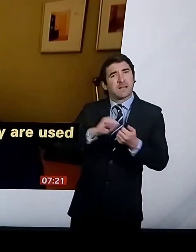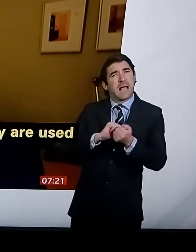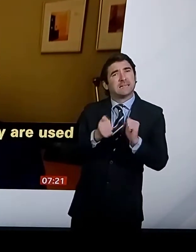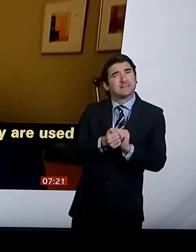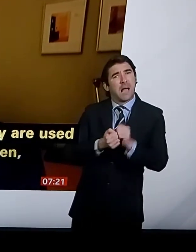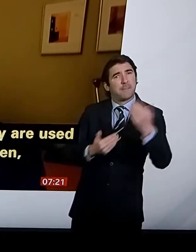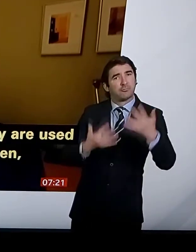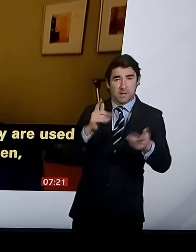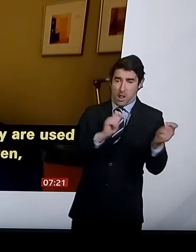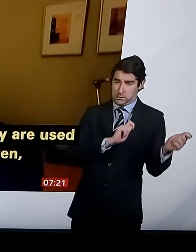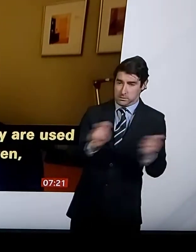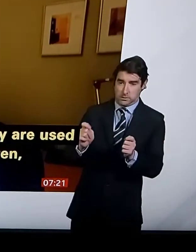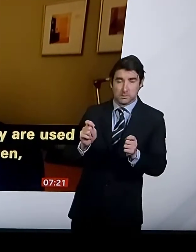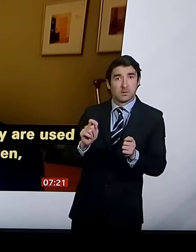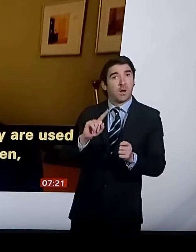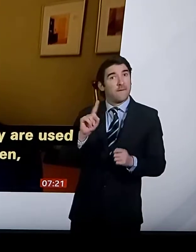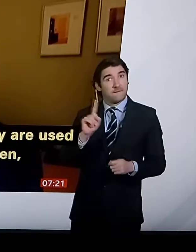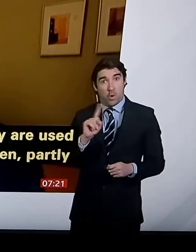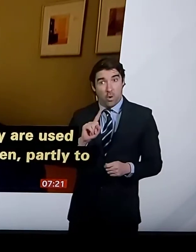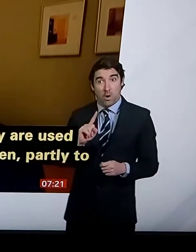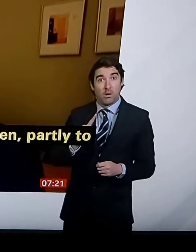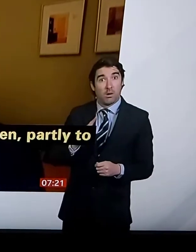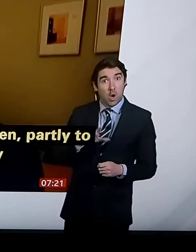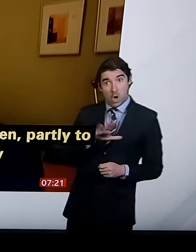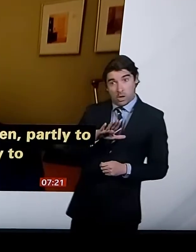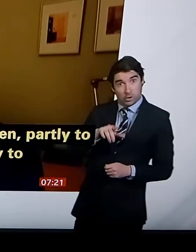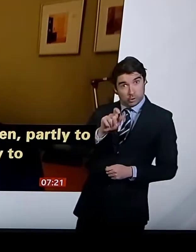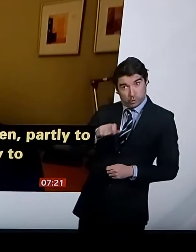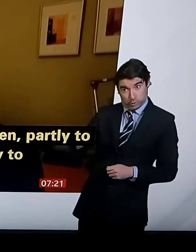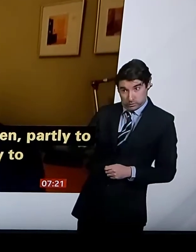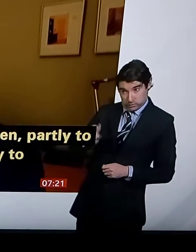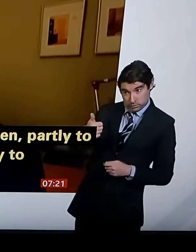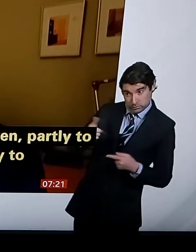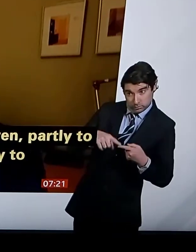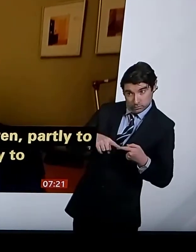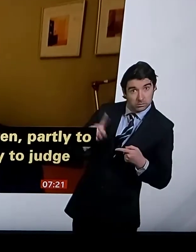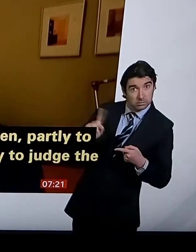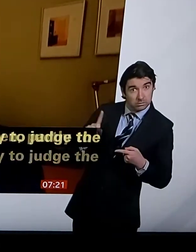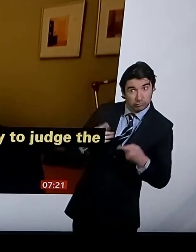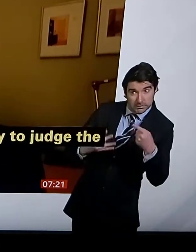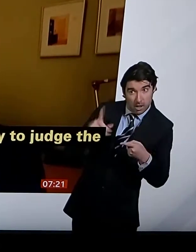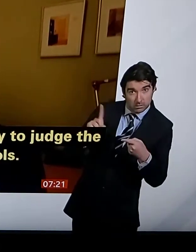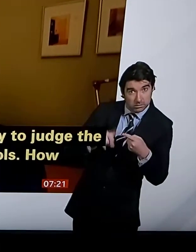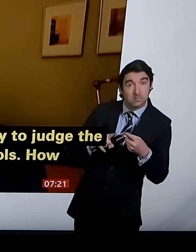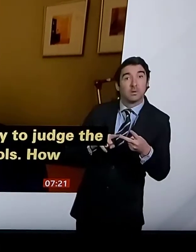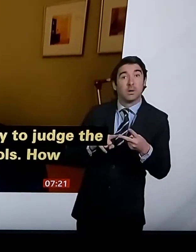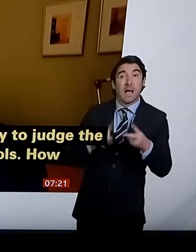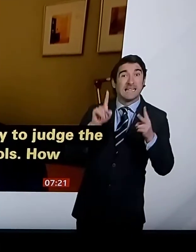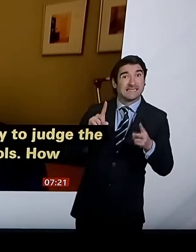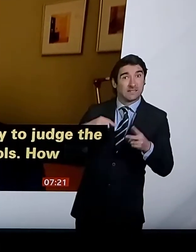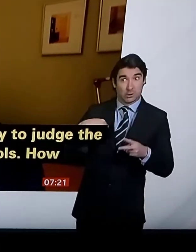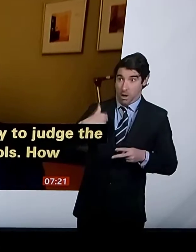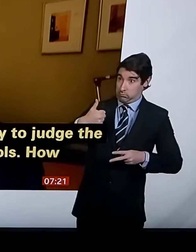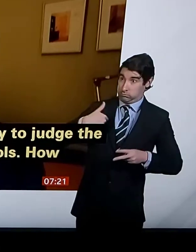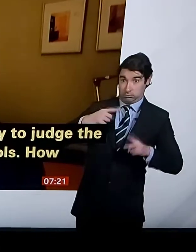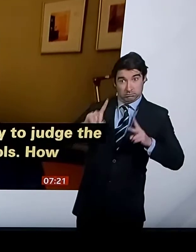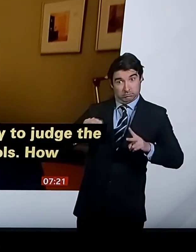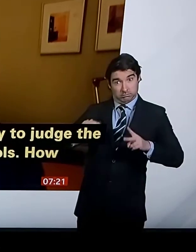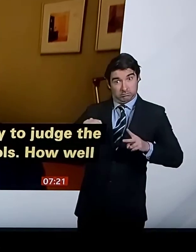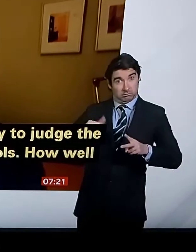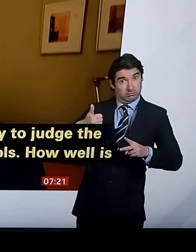and partly to say to taxpayers, how well is this country doing? And therefore, you would want a Department for Education to be asking some pretty